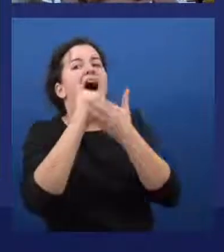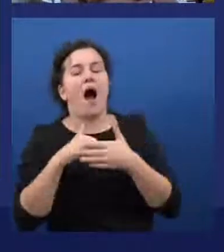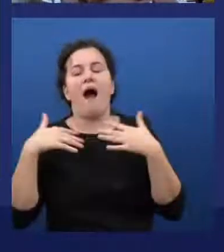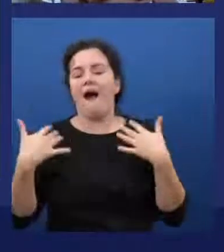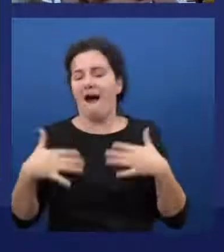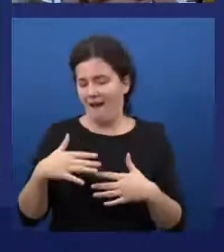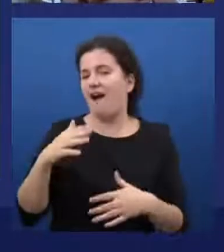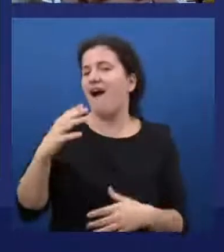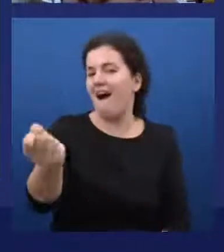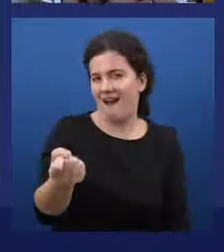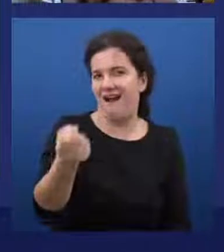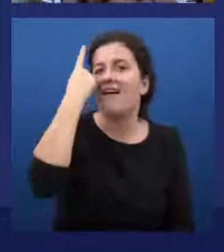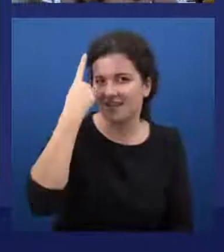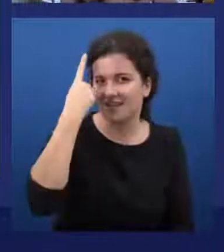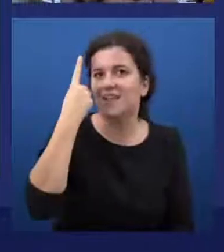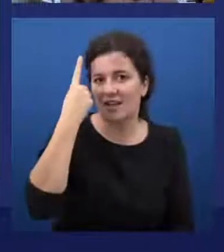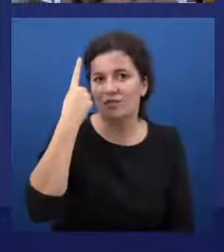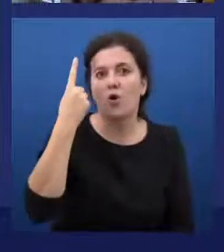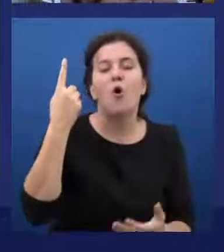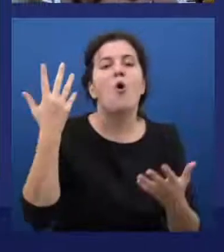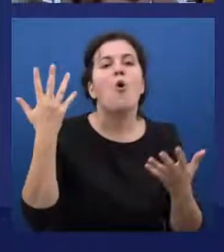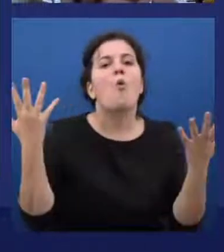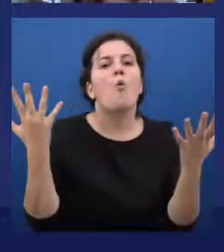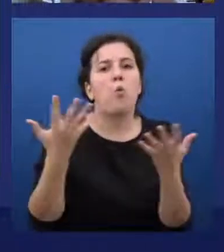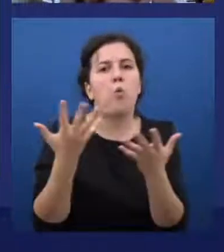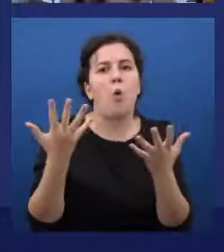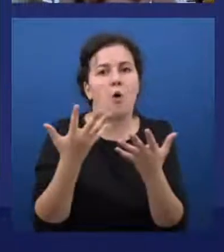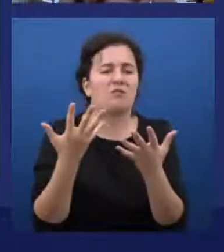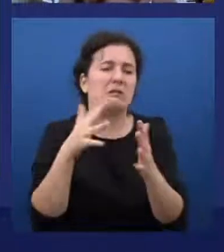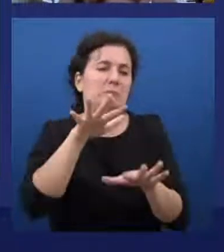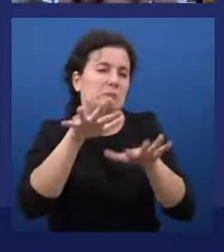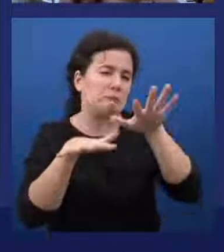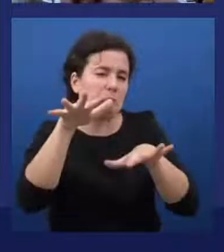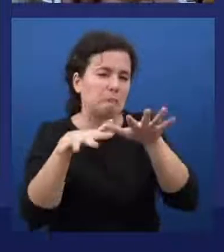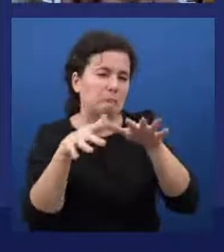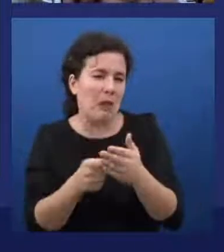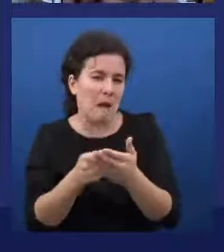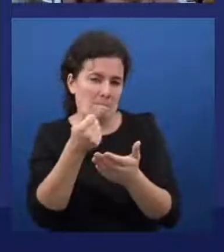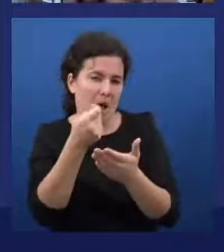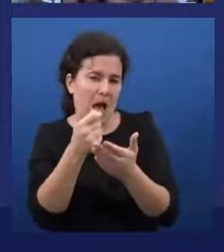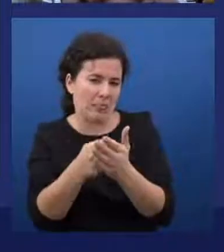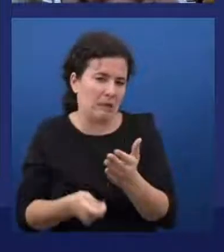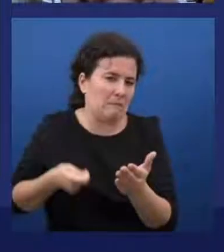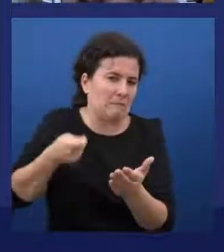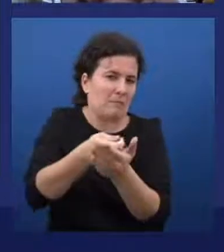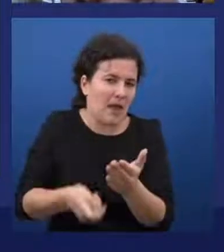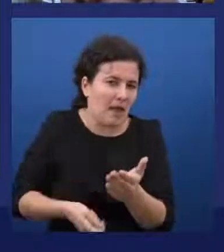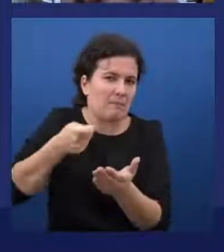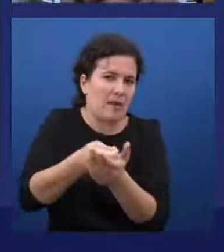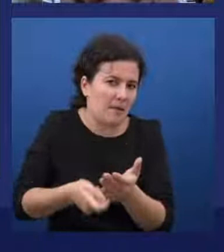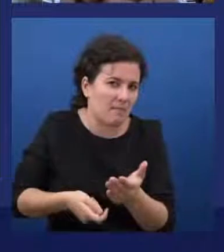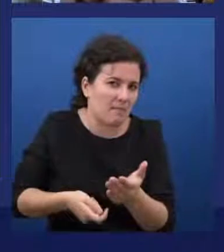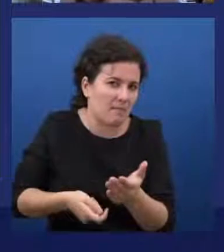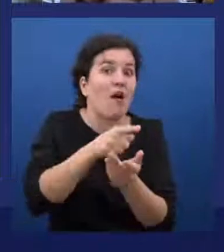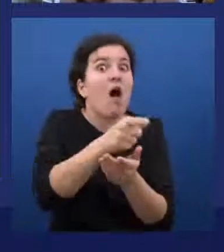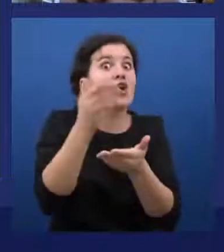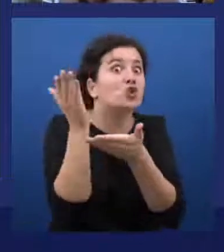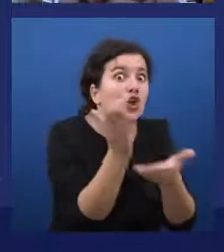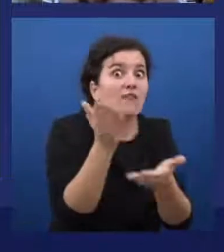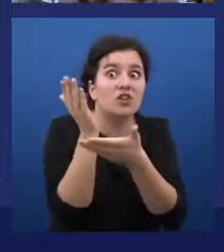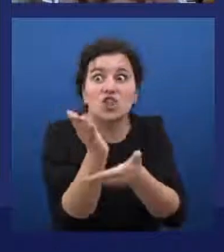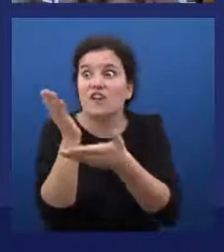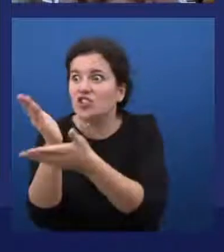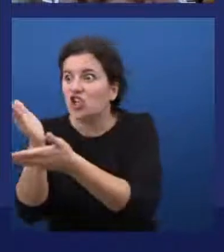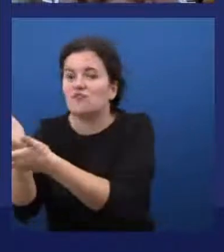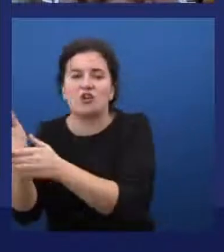how much on average you will be spending when you use all those services. Okay, yeah, that sounds like a good idea for people